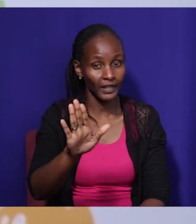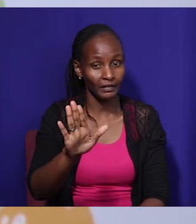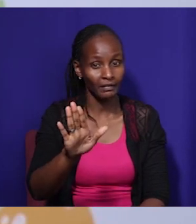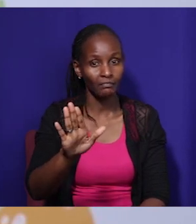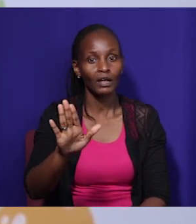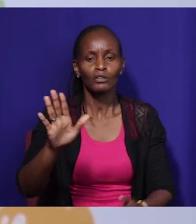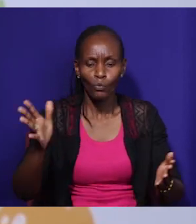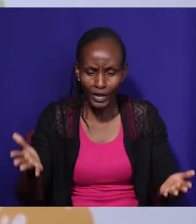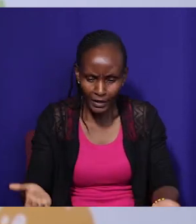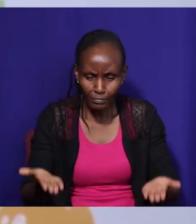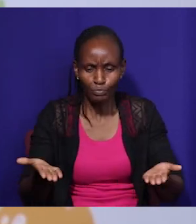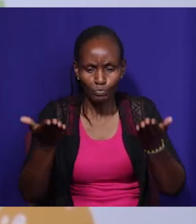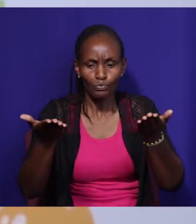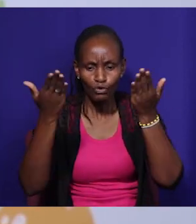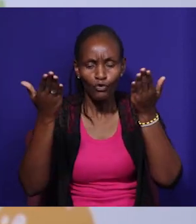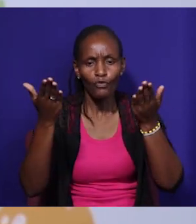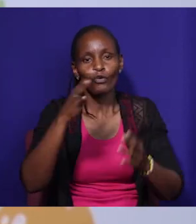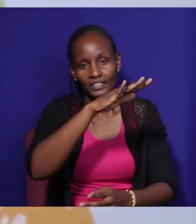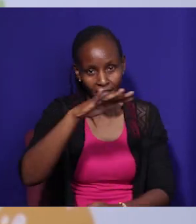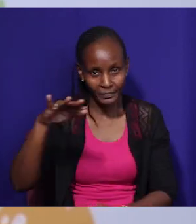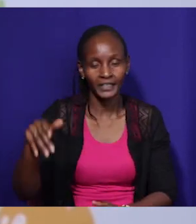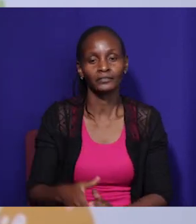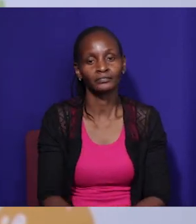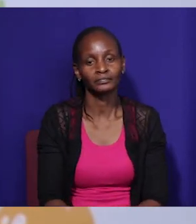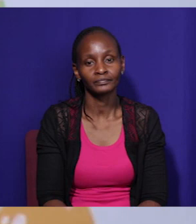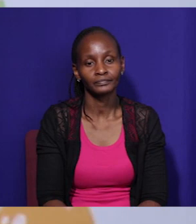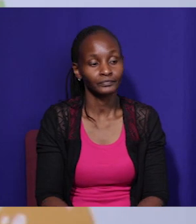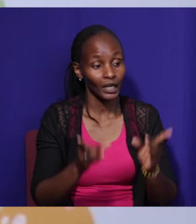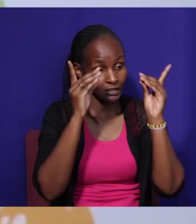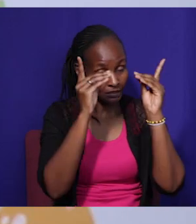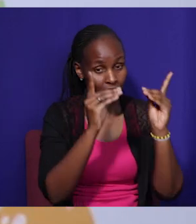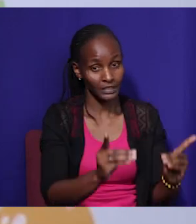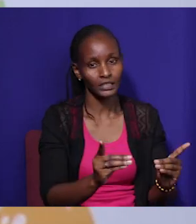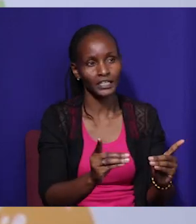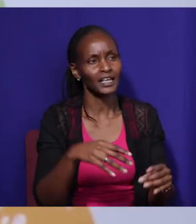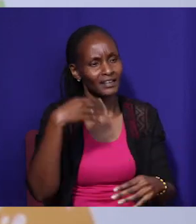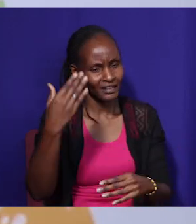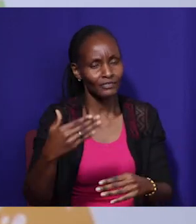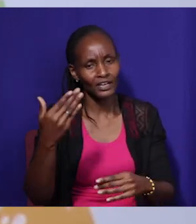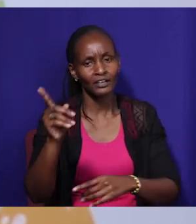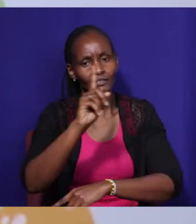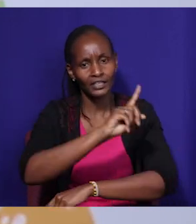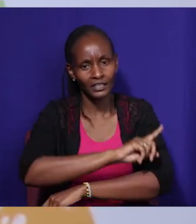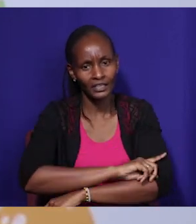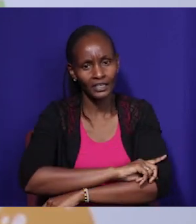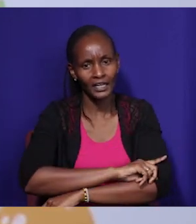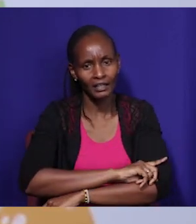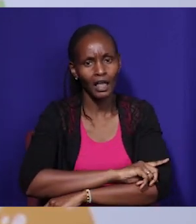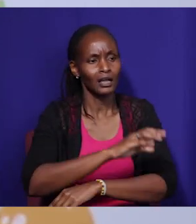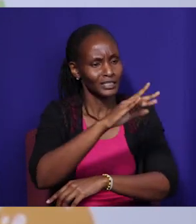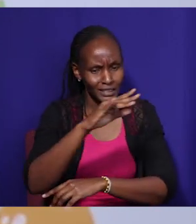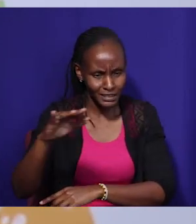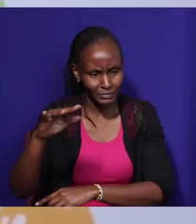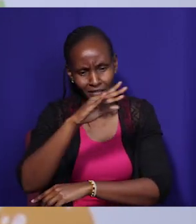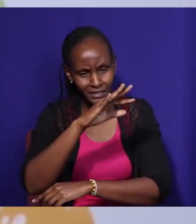to improve on their spelling. So they decide that every day they'll be spelling 10